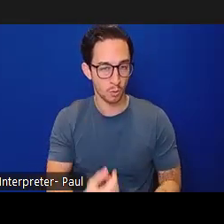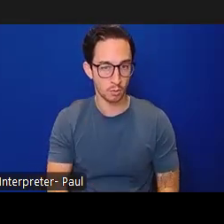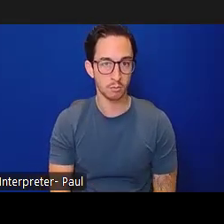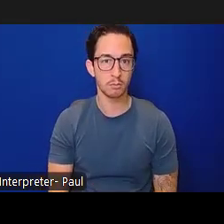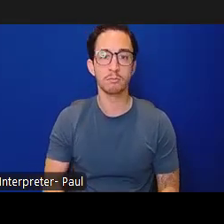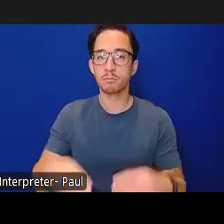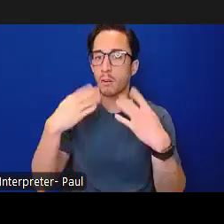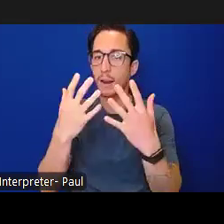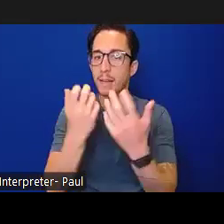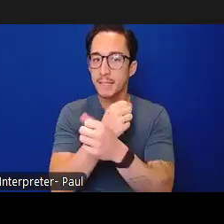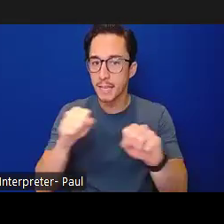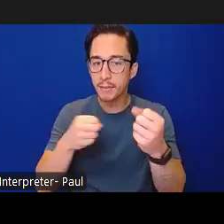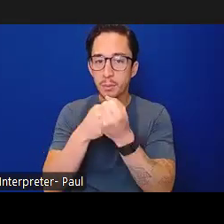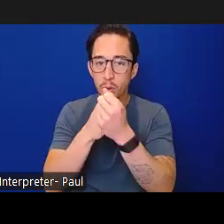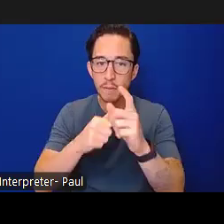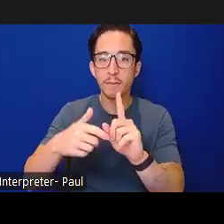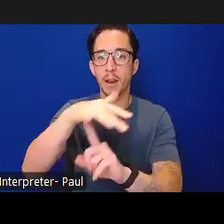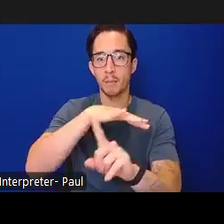Provide safe and supportive environment.